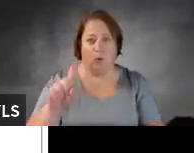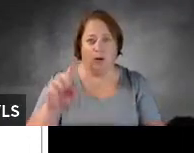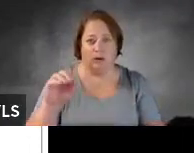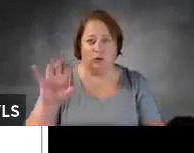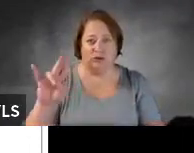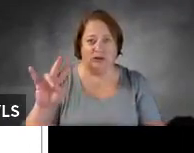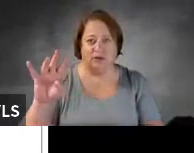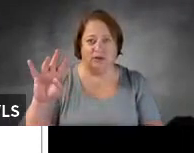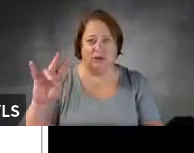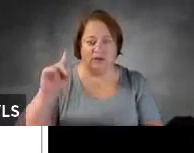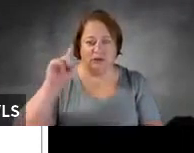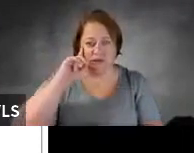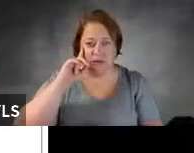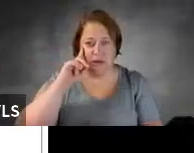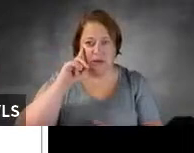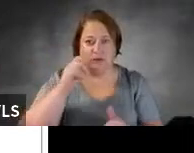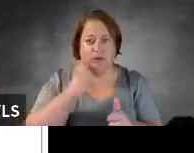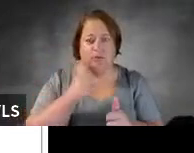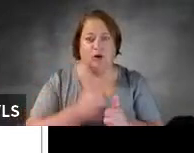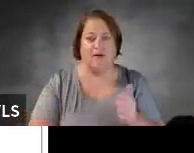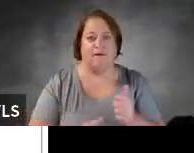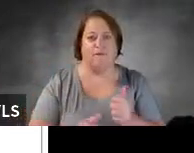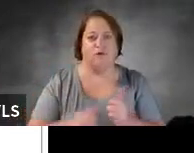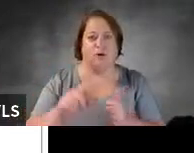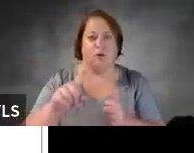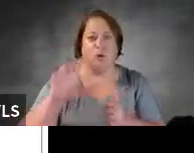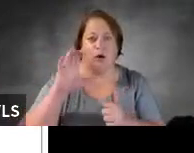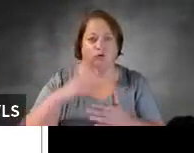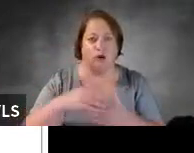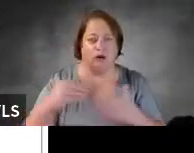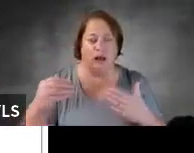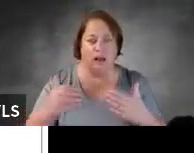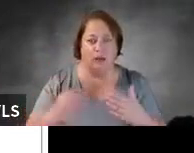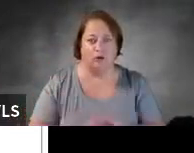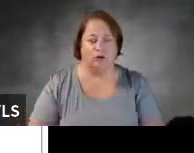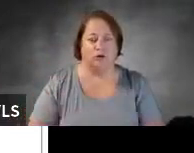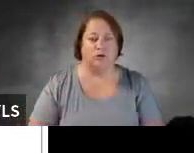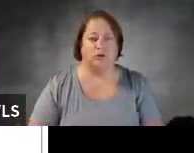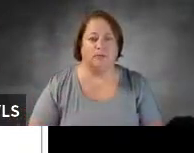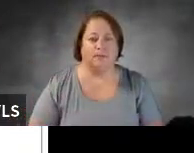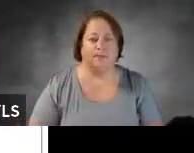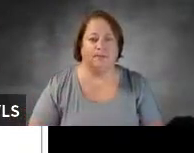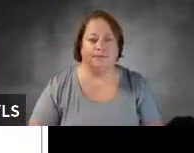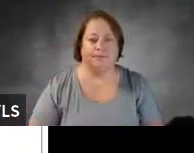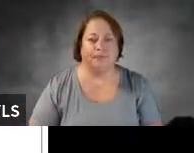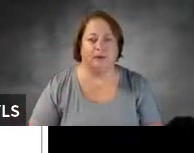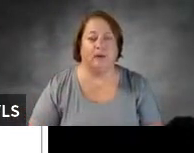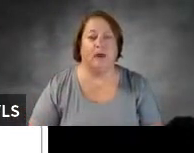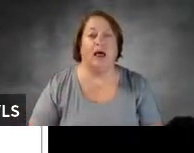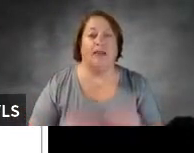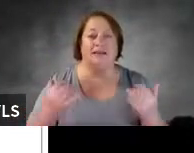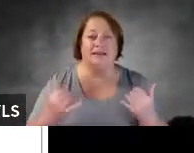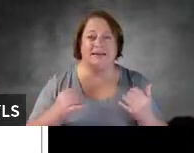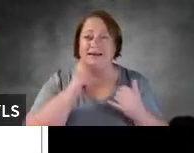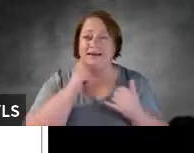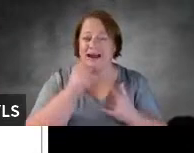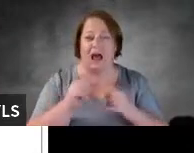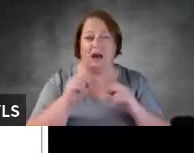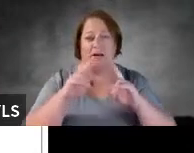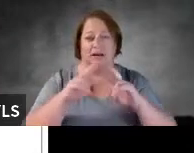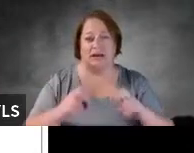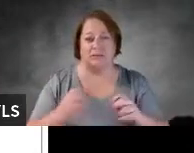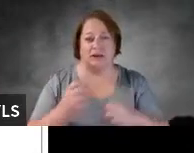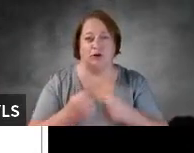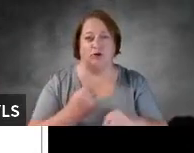$1.1077 per every $100 of assessed valuation. And given this is a non-reassessment year, I would imagine